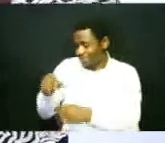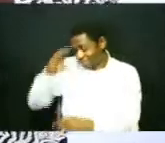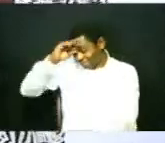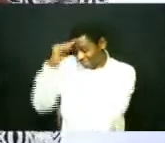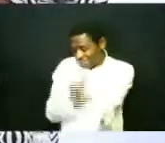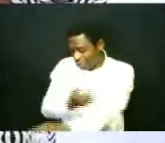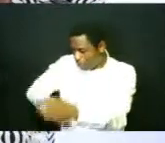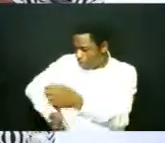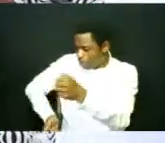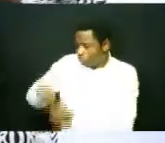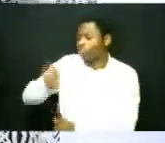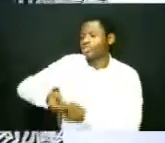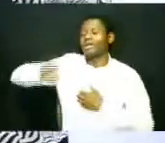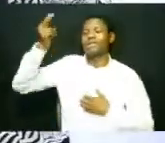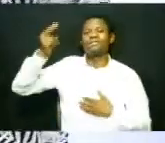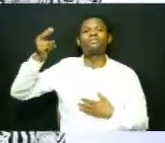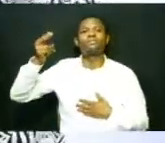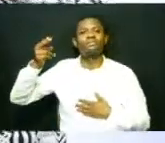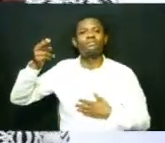High.